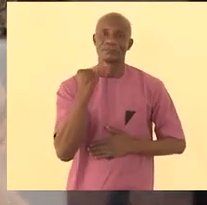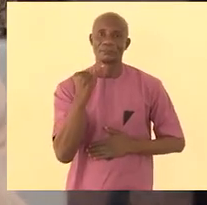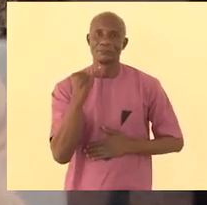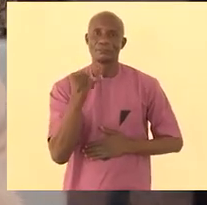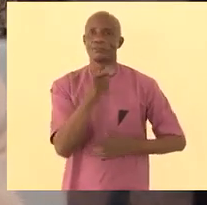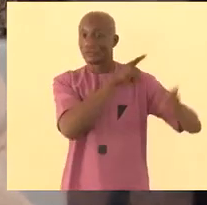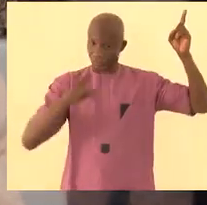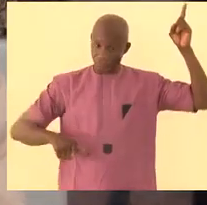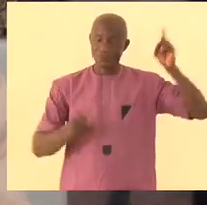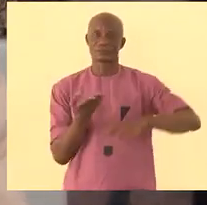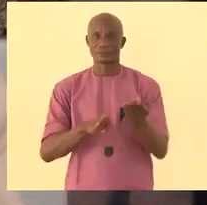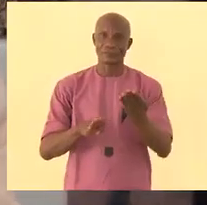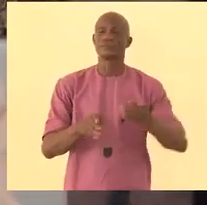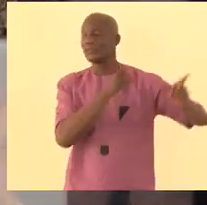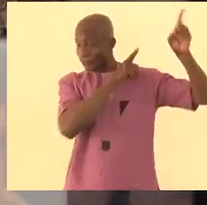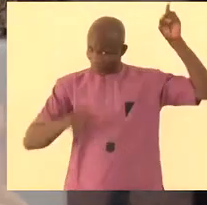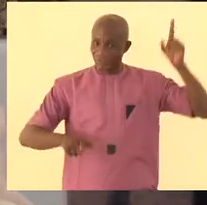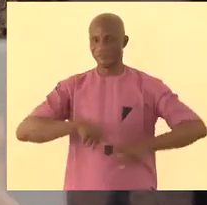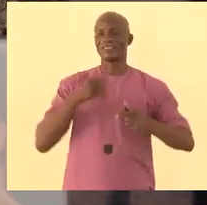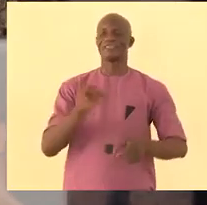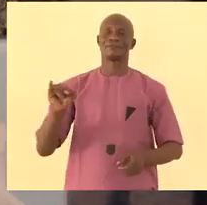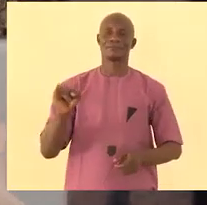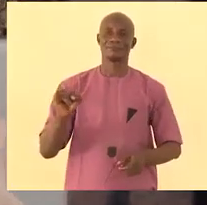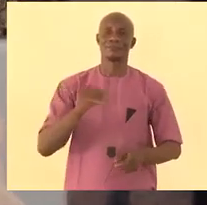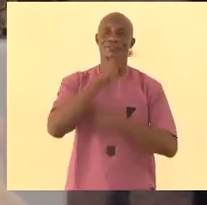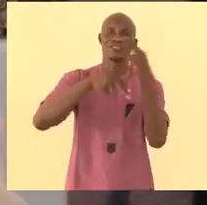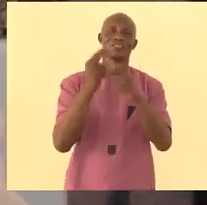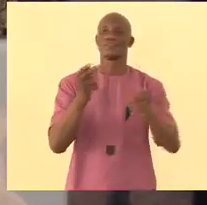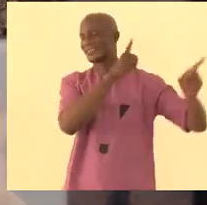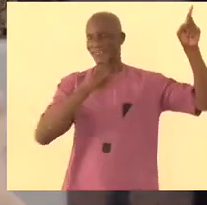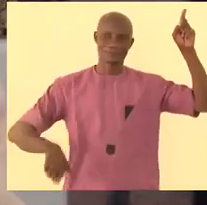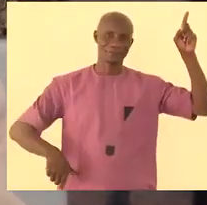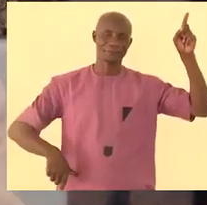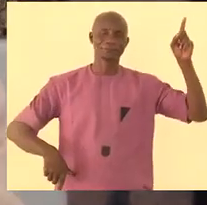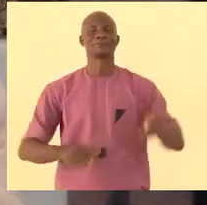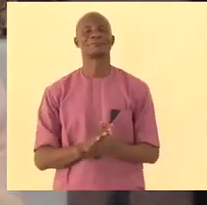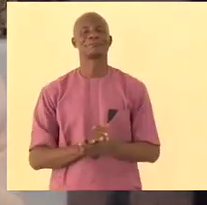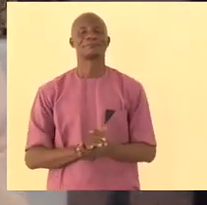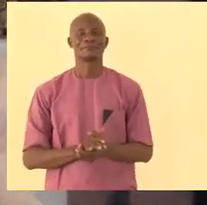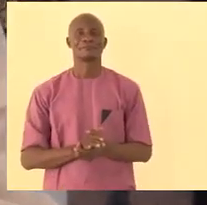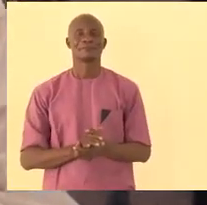is Lord of the dead, Lord of the living, the universal Lord.